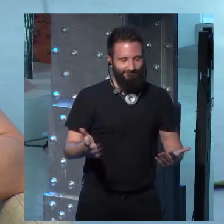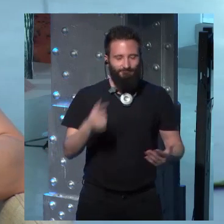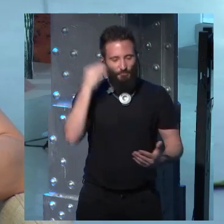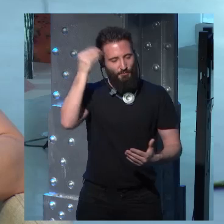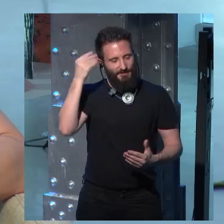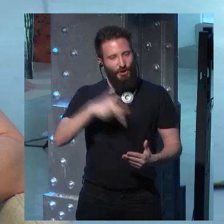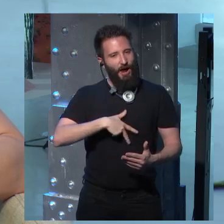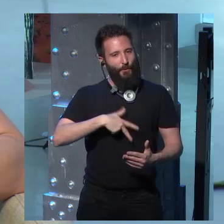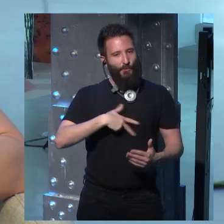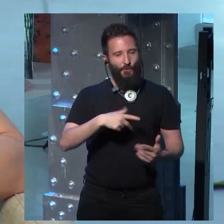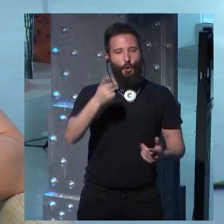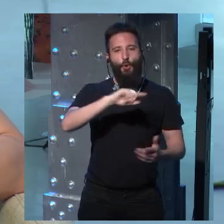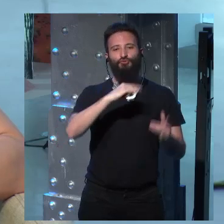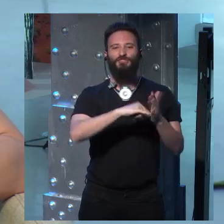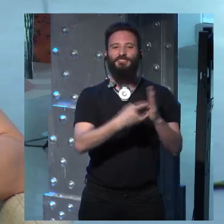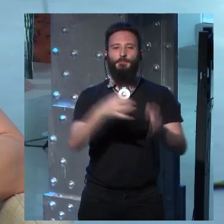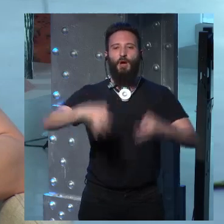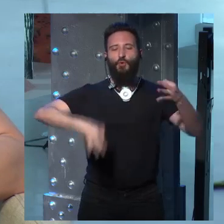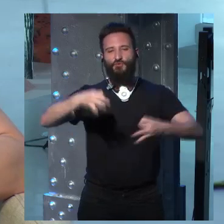a decision about anything? Mm-hmm.